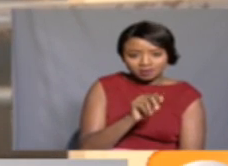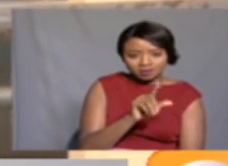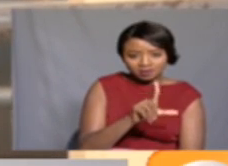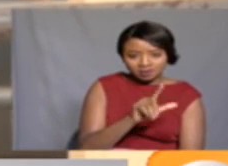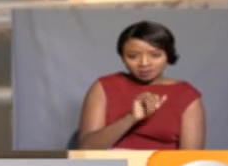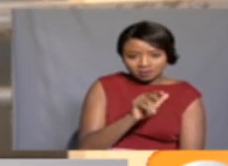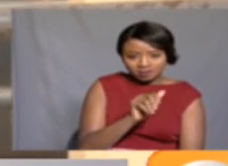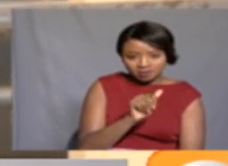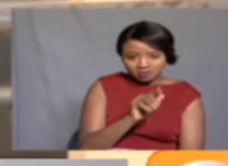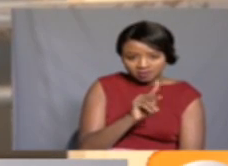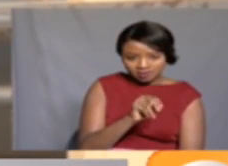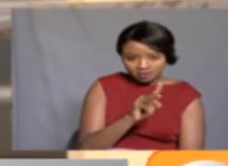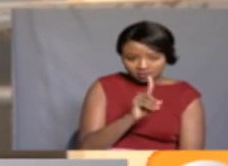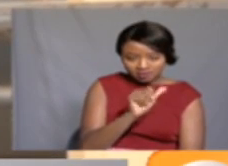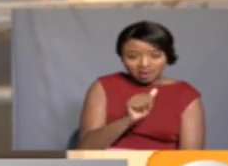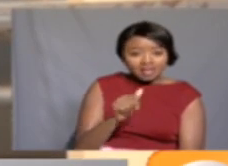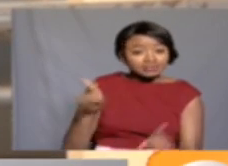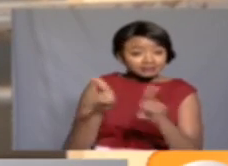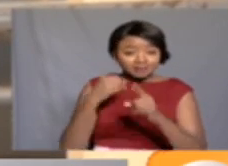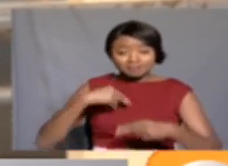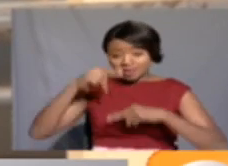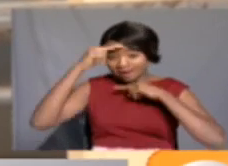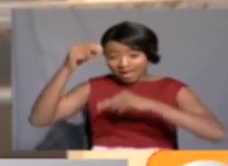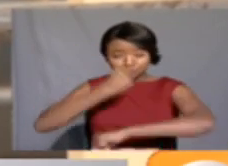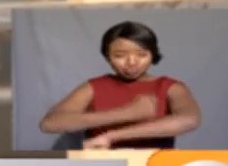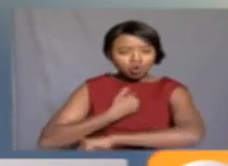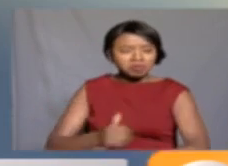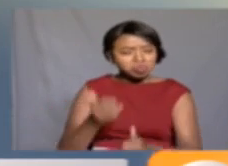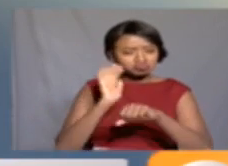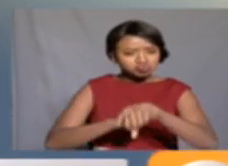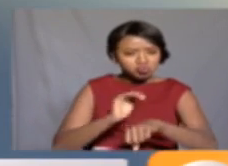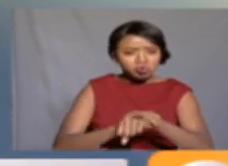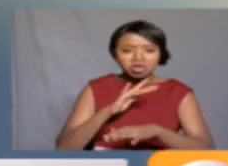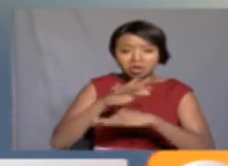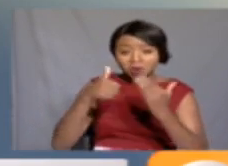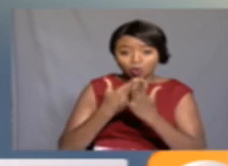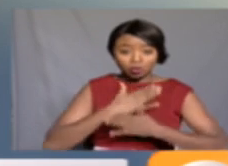In high school, I was good in sciences, physics, and mathematics.